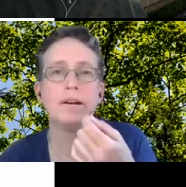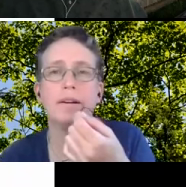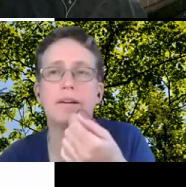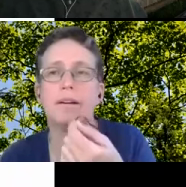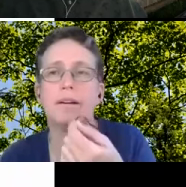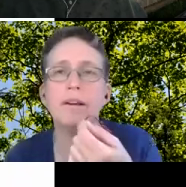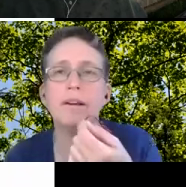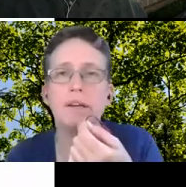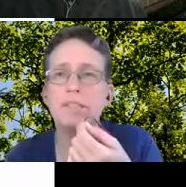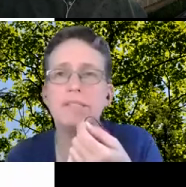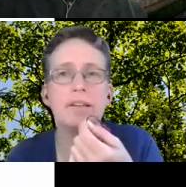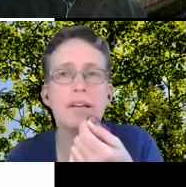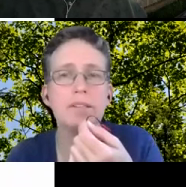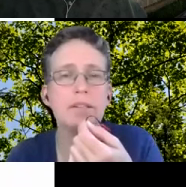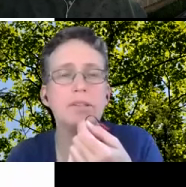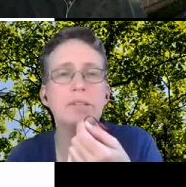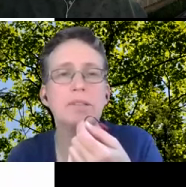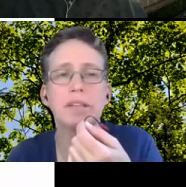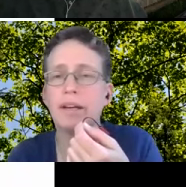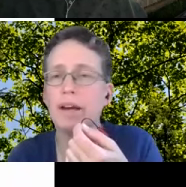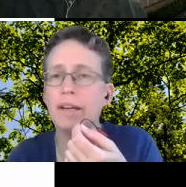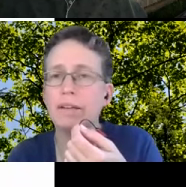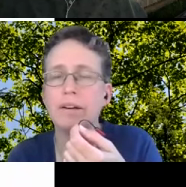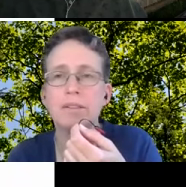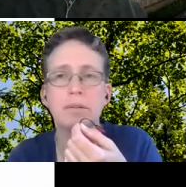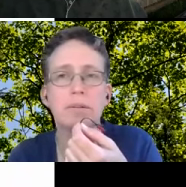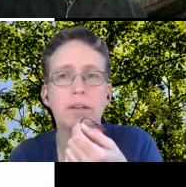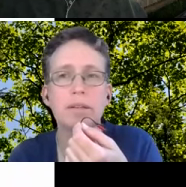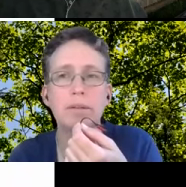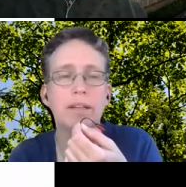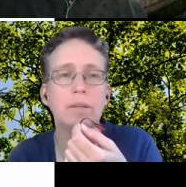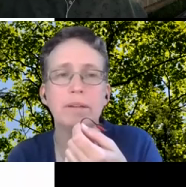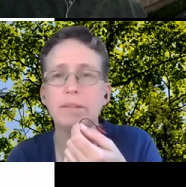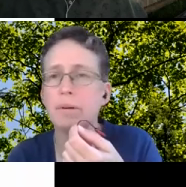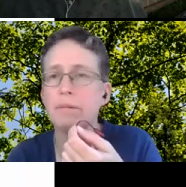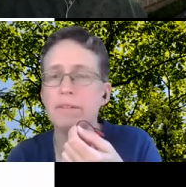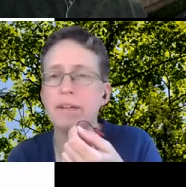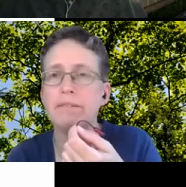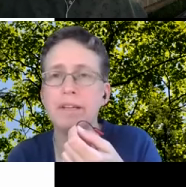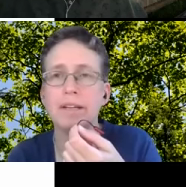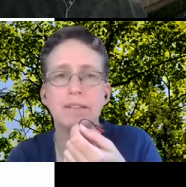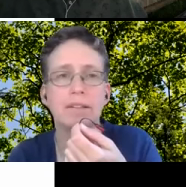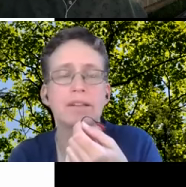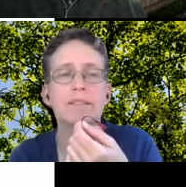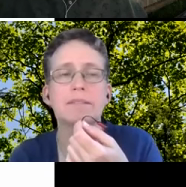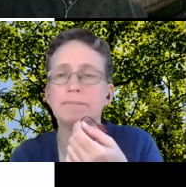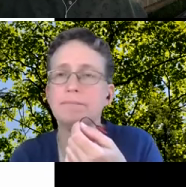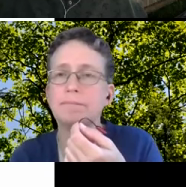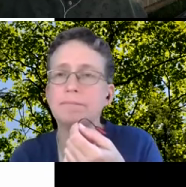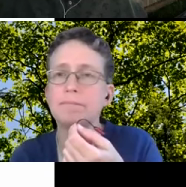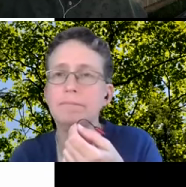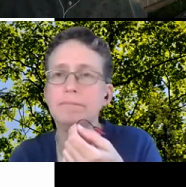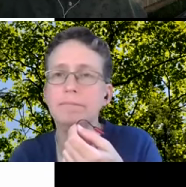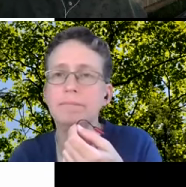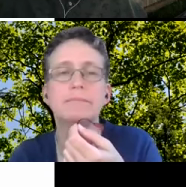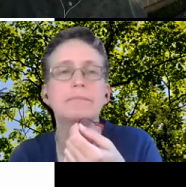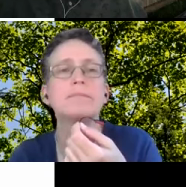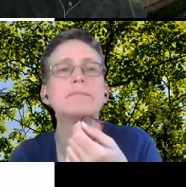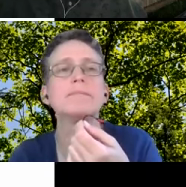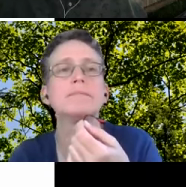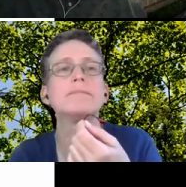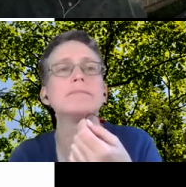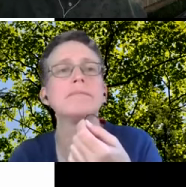So Yeah, are there questions there that I should address, or I can also illuminate a little bit of the work we've done in Phoenix on this? yeah, I think we should talk about